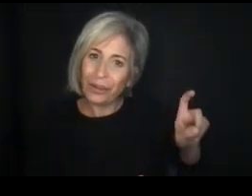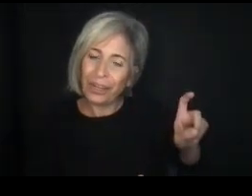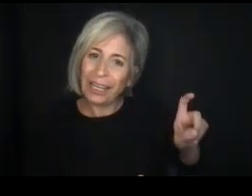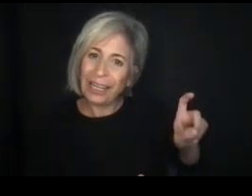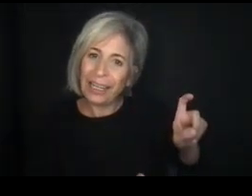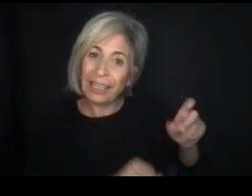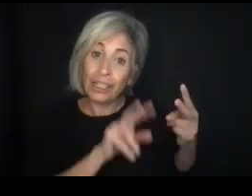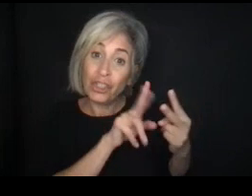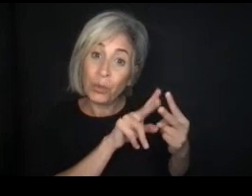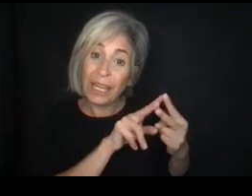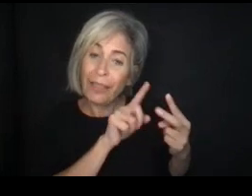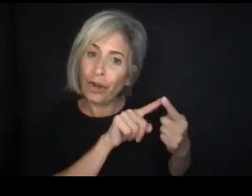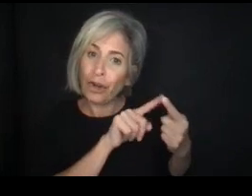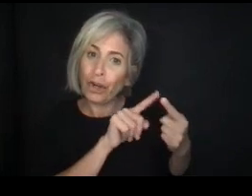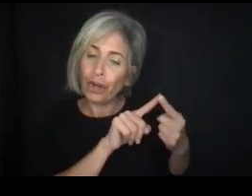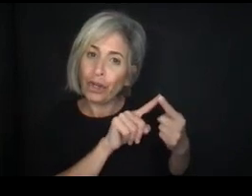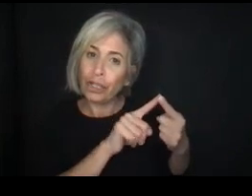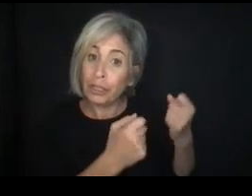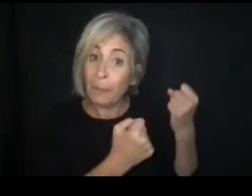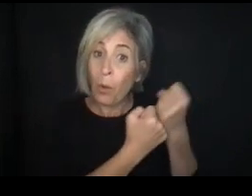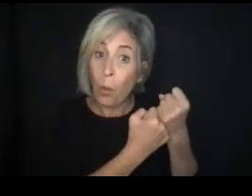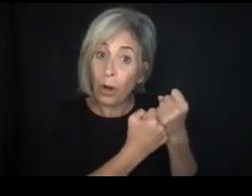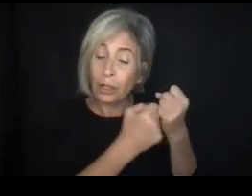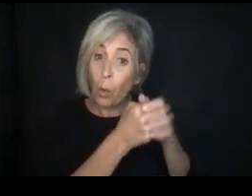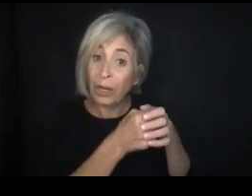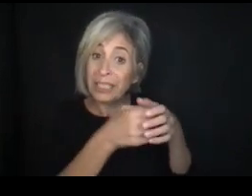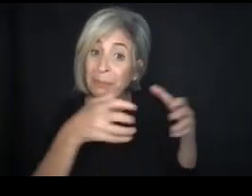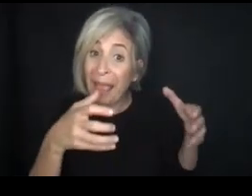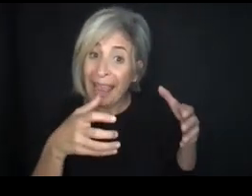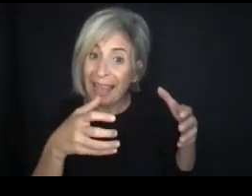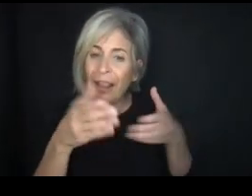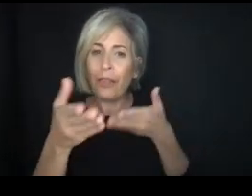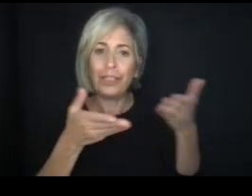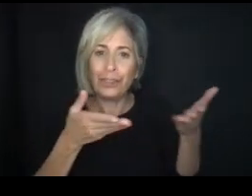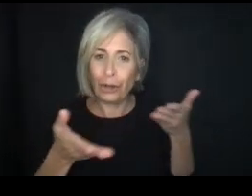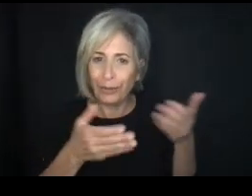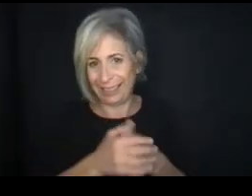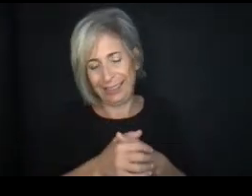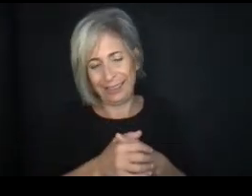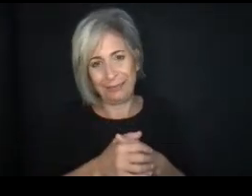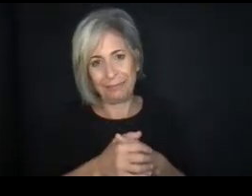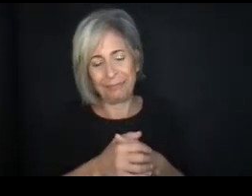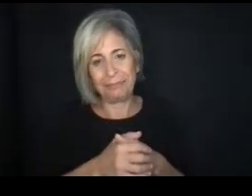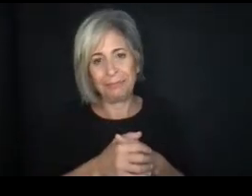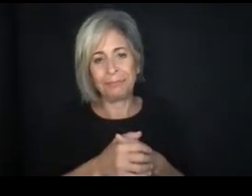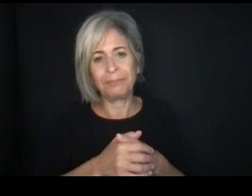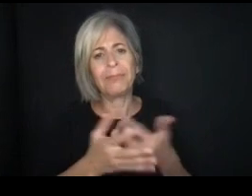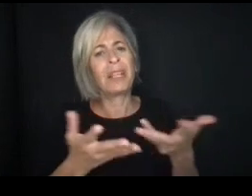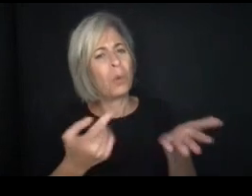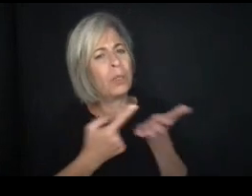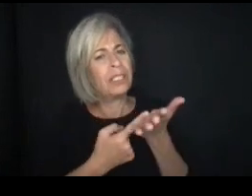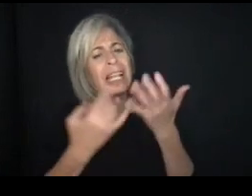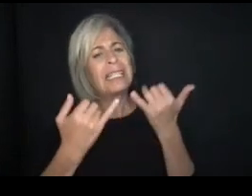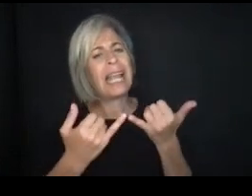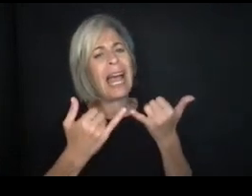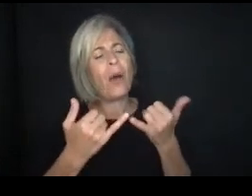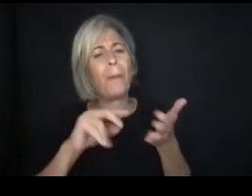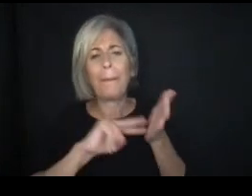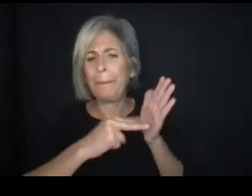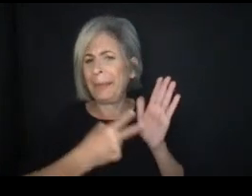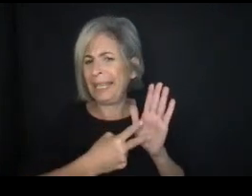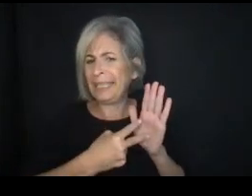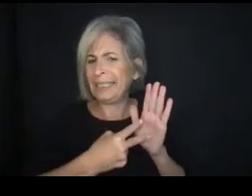either enhance or expand those services. I want to talk for a minute what it means